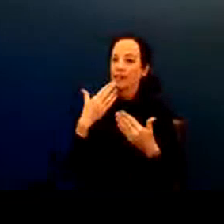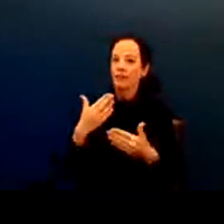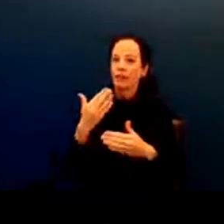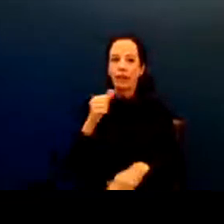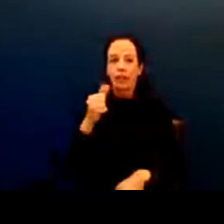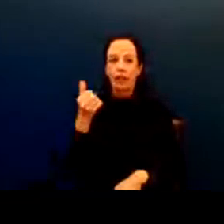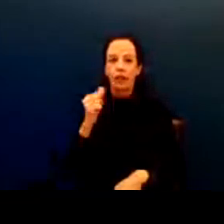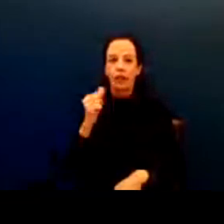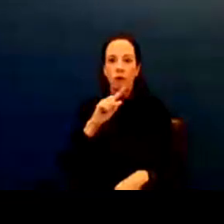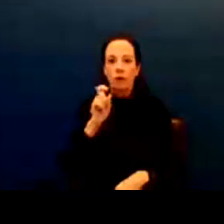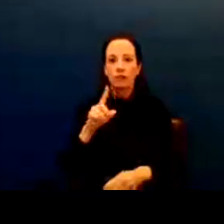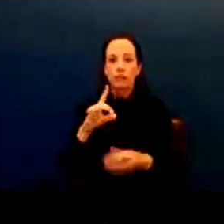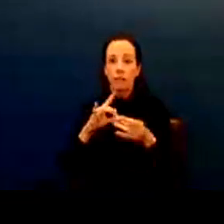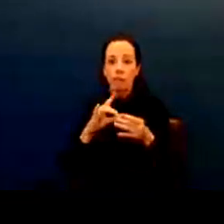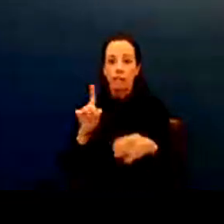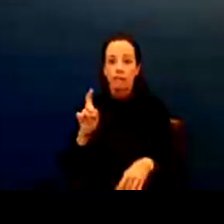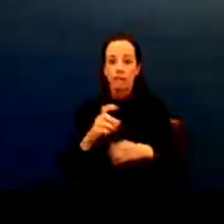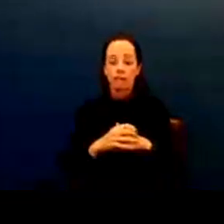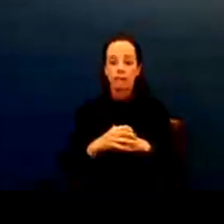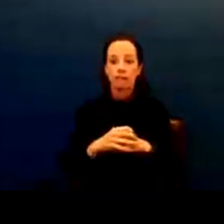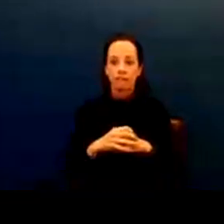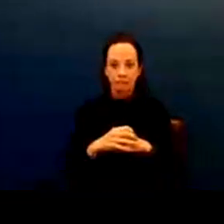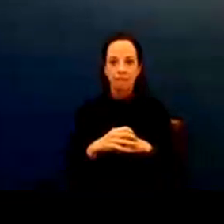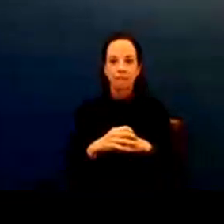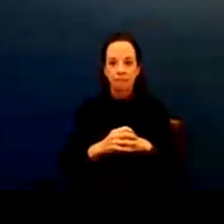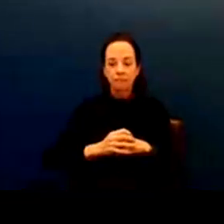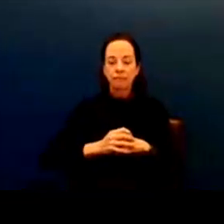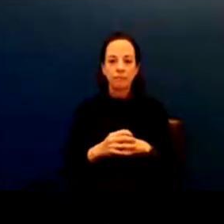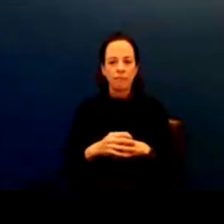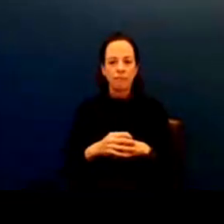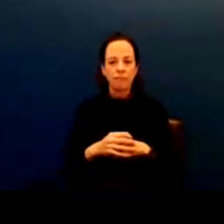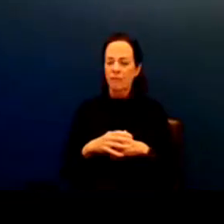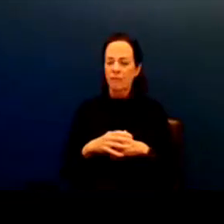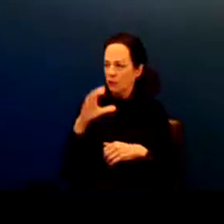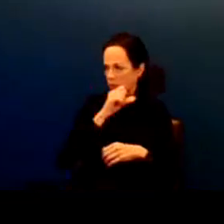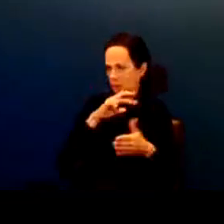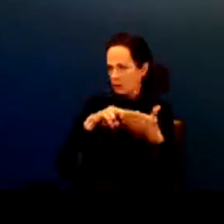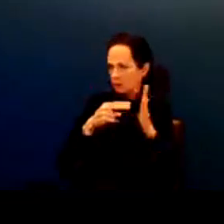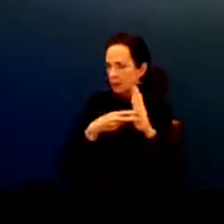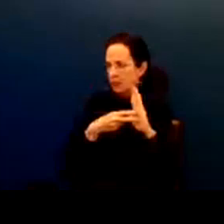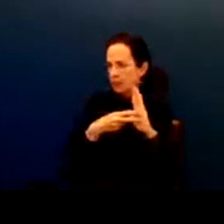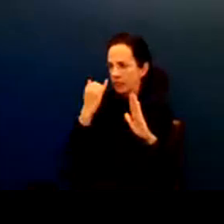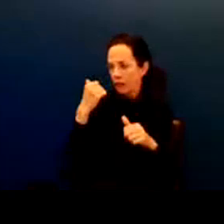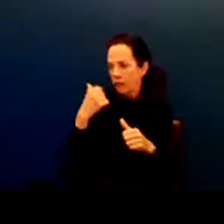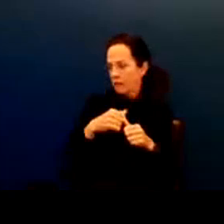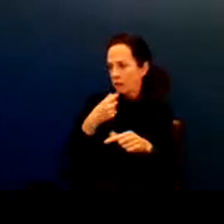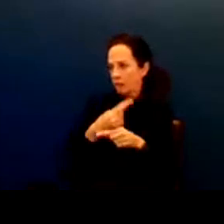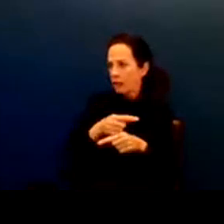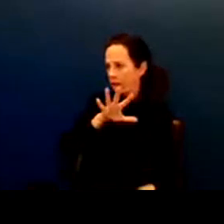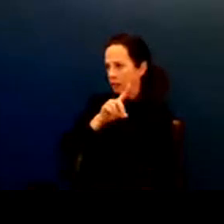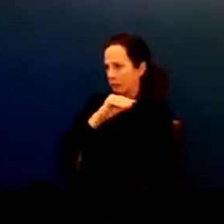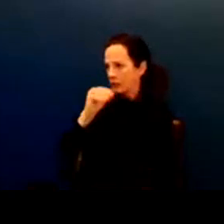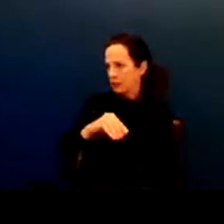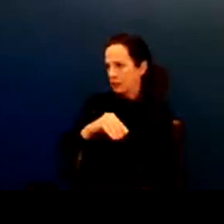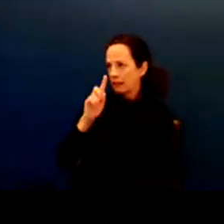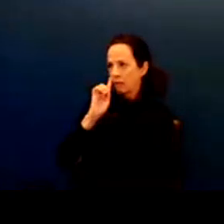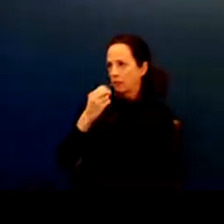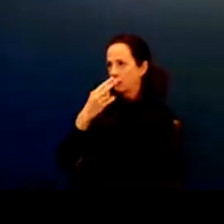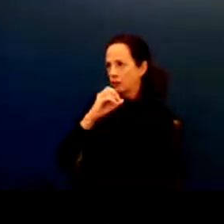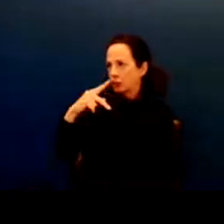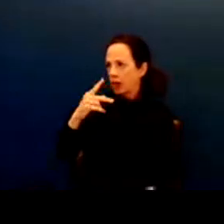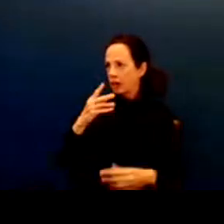you're referring to, if I recall, it's 51% for the shop through August. And so that's the point in